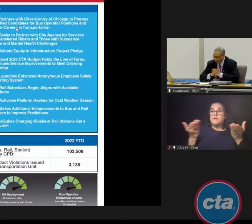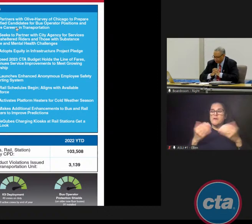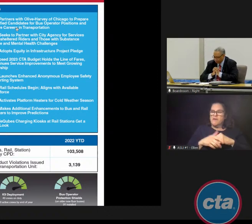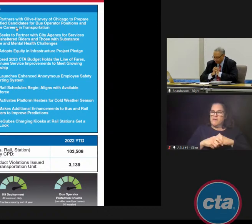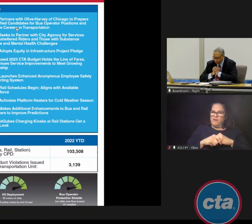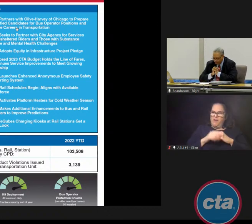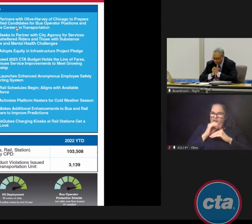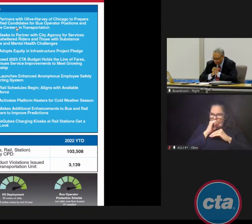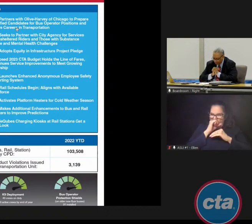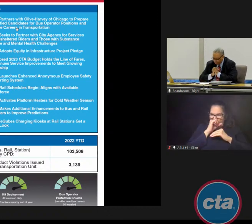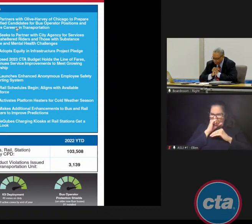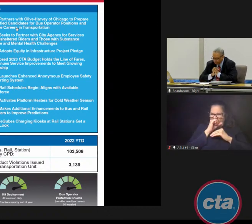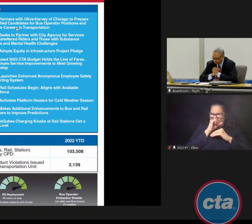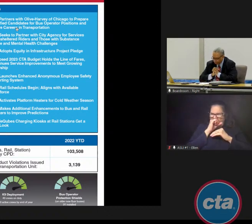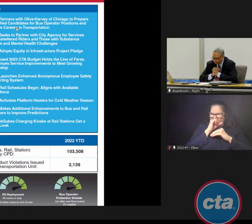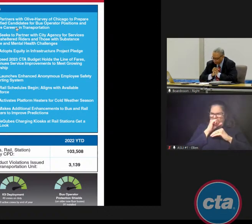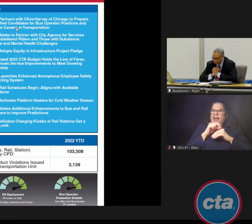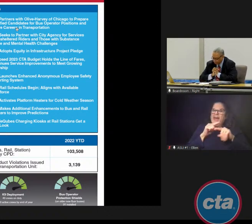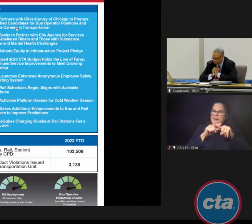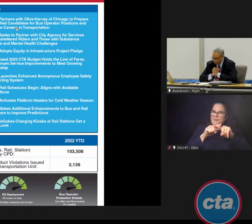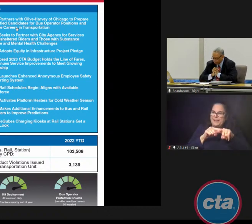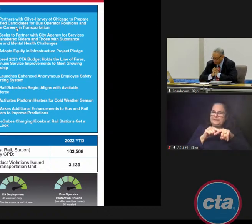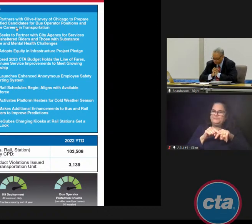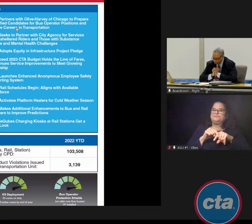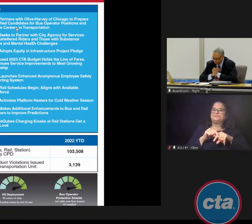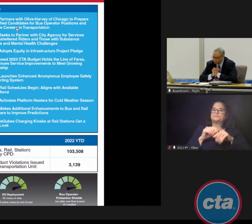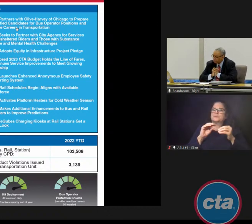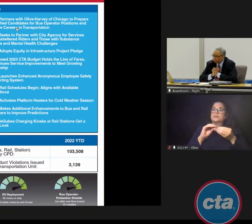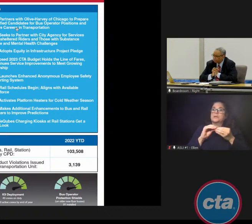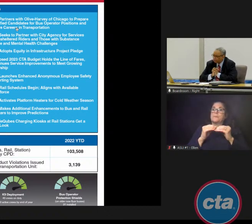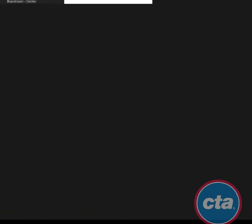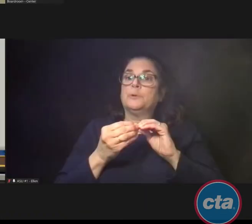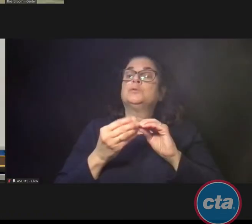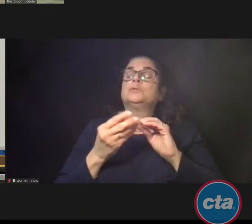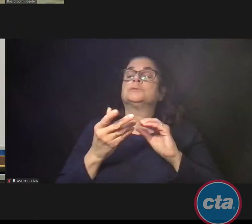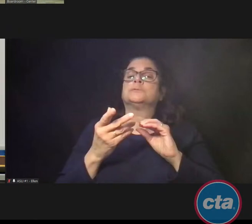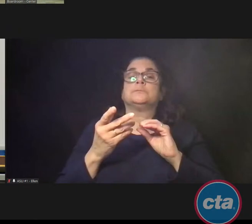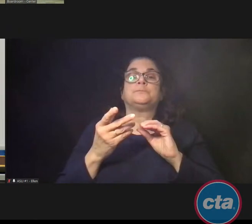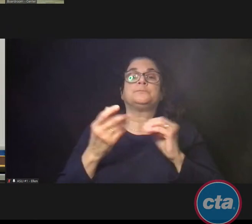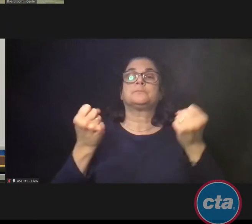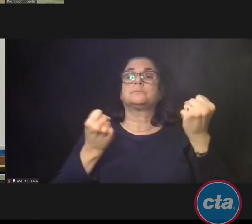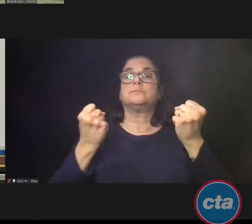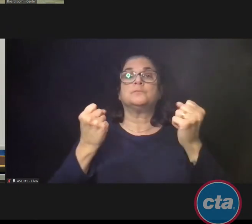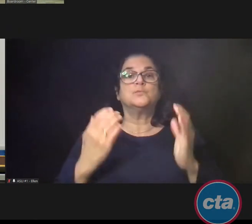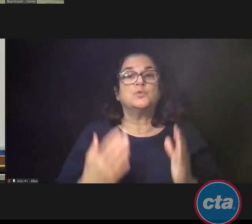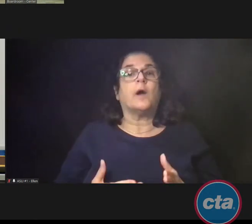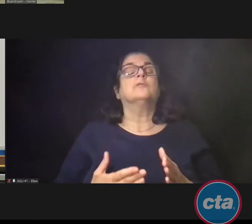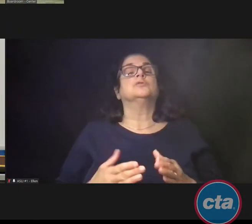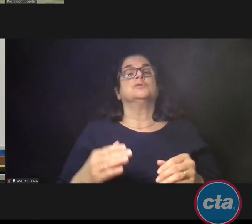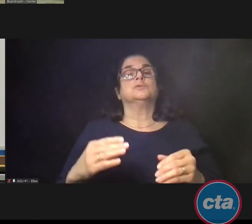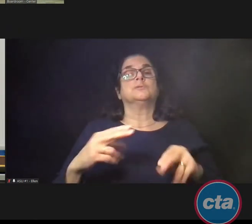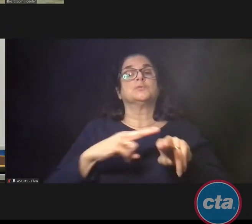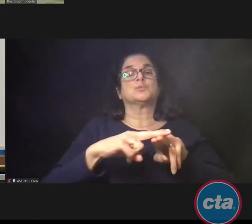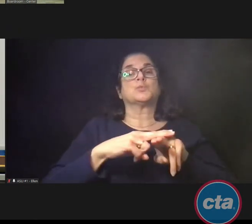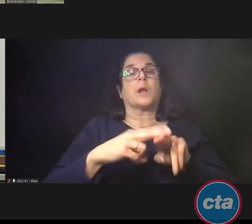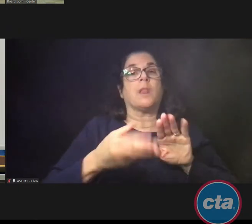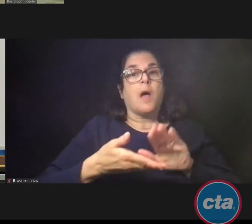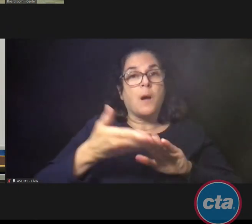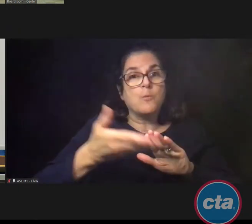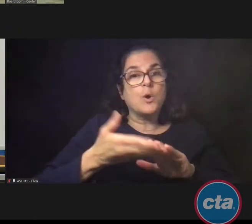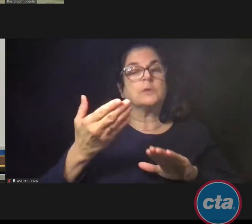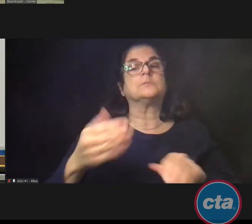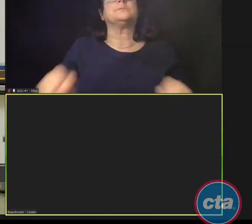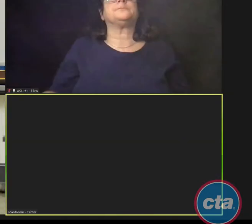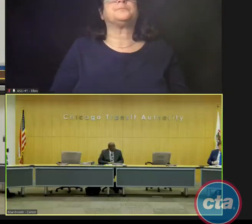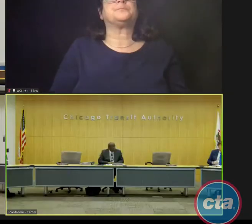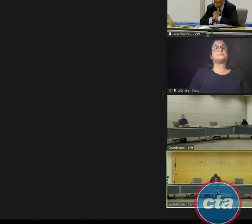for our customers is aligning our current number of buses and rail operators with CTA service schedules. While we are bringing